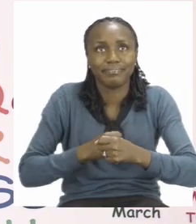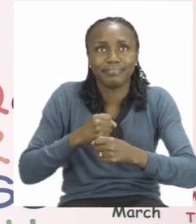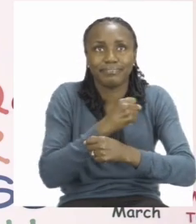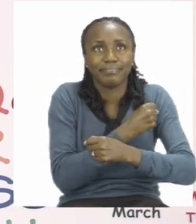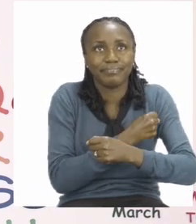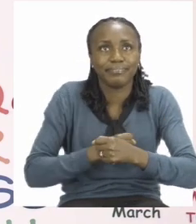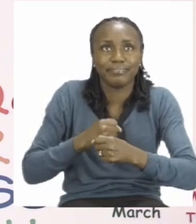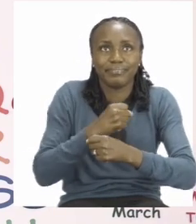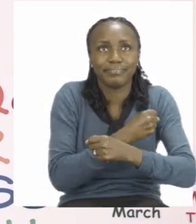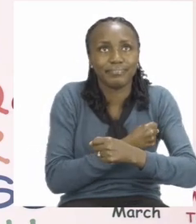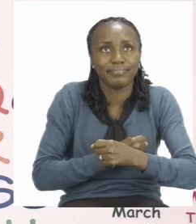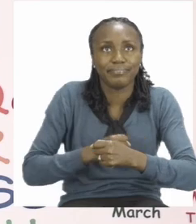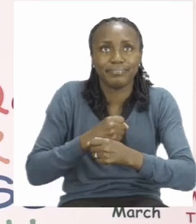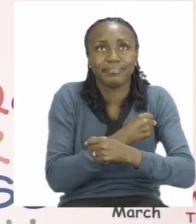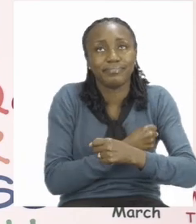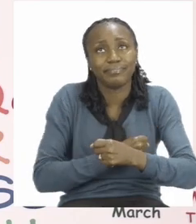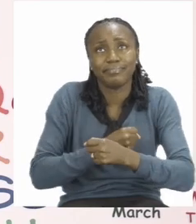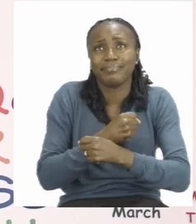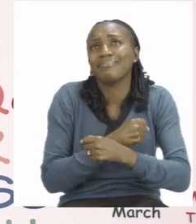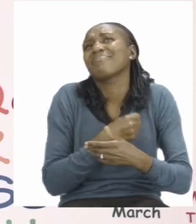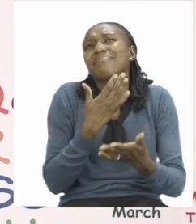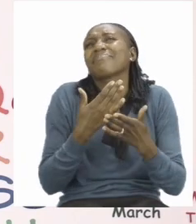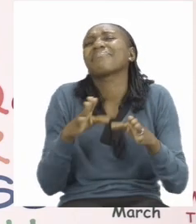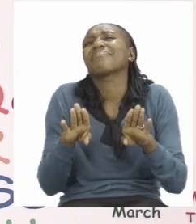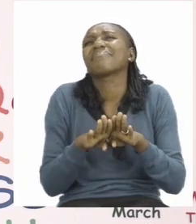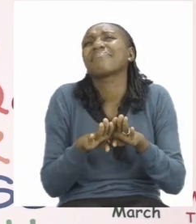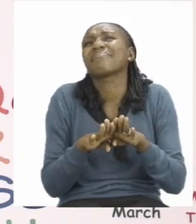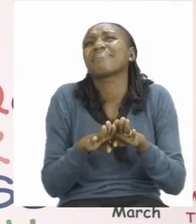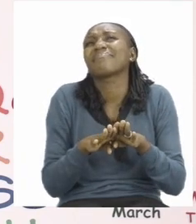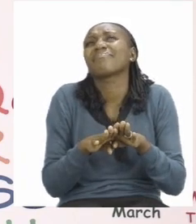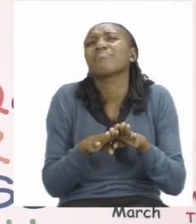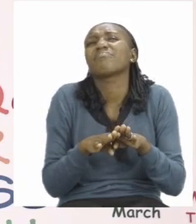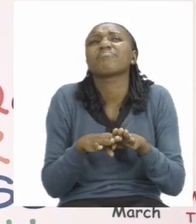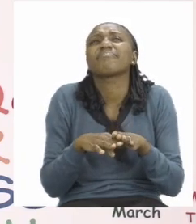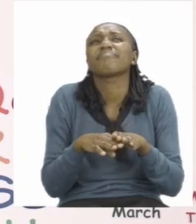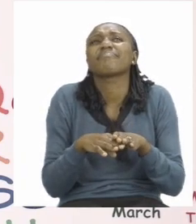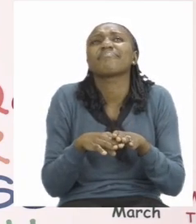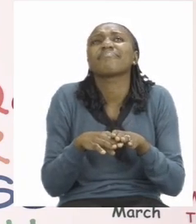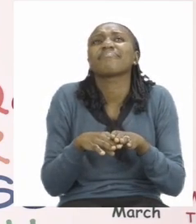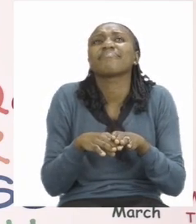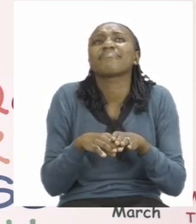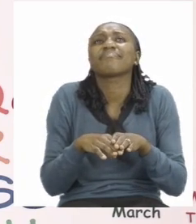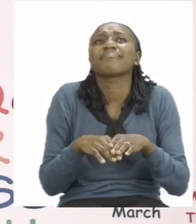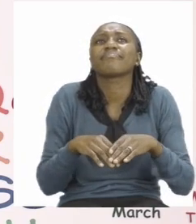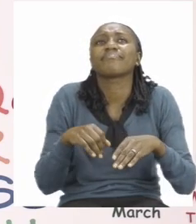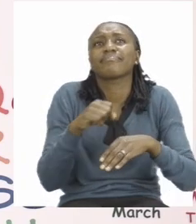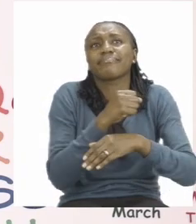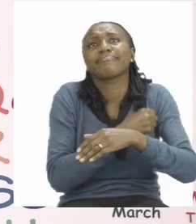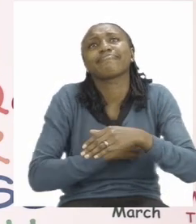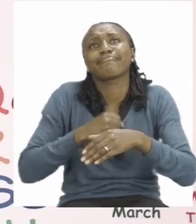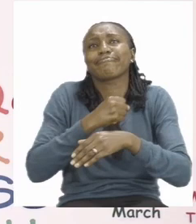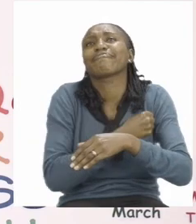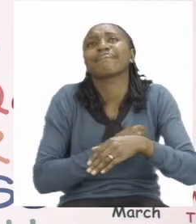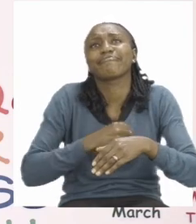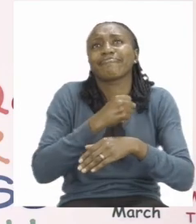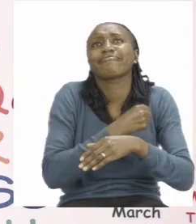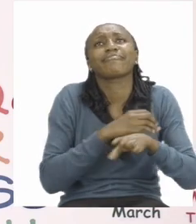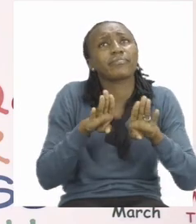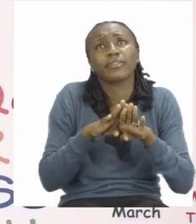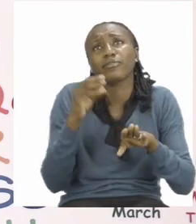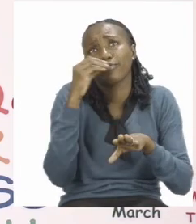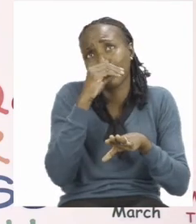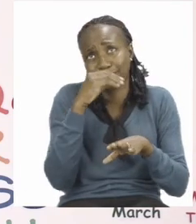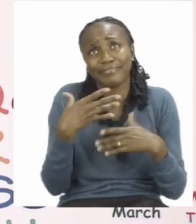am making some pancakes. So I've got my pancake batter. So I'm stirring it. I'm